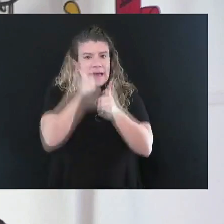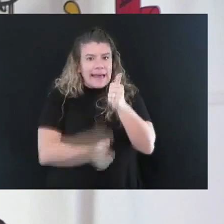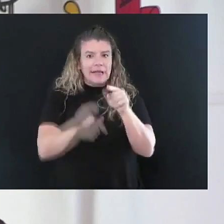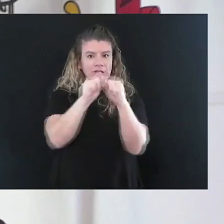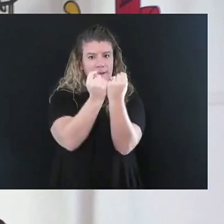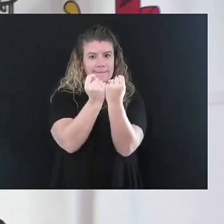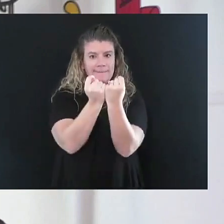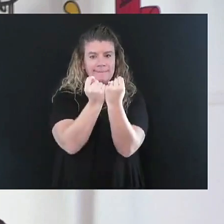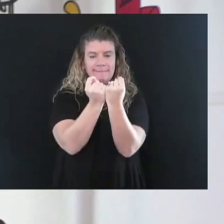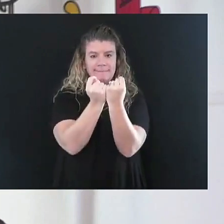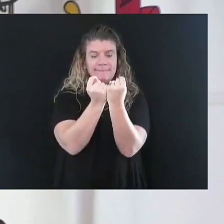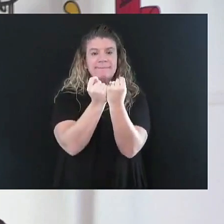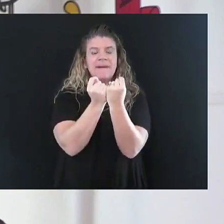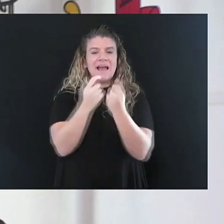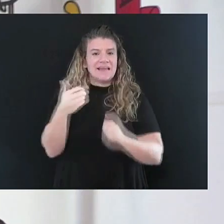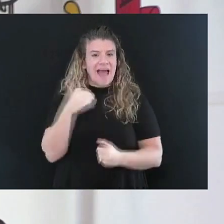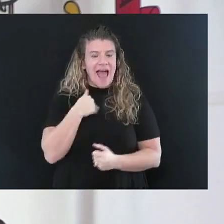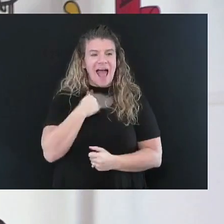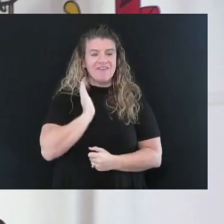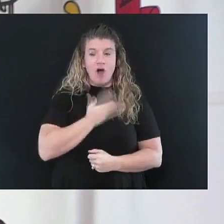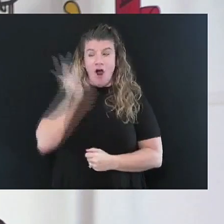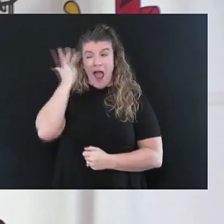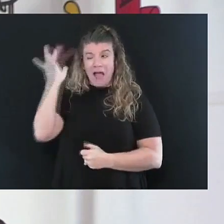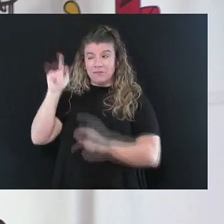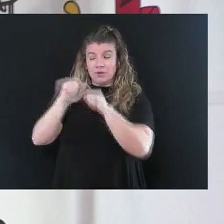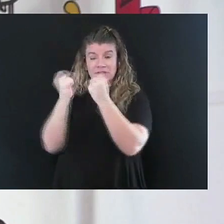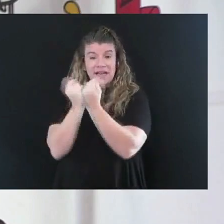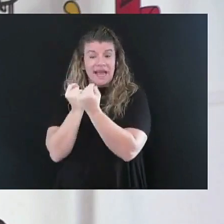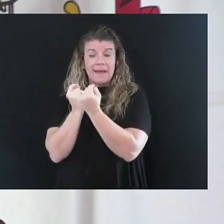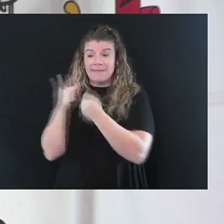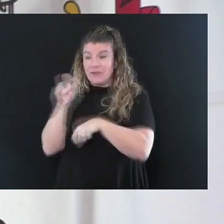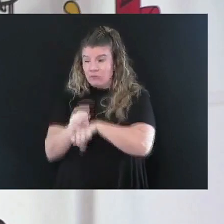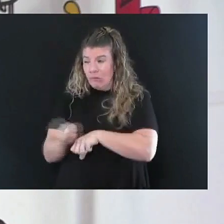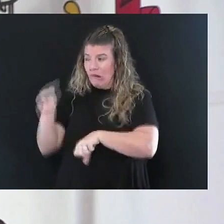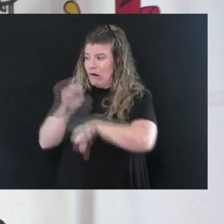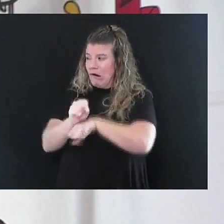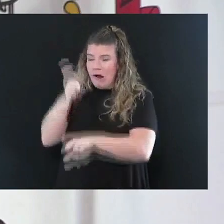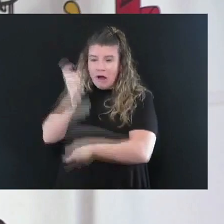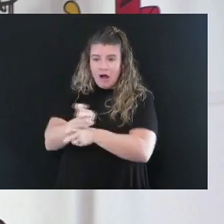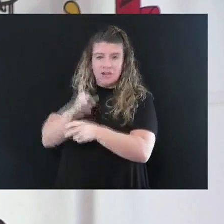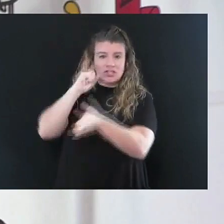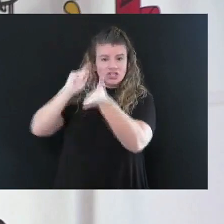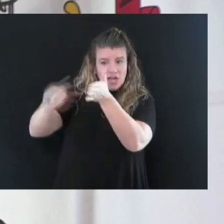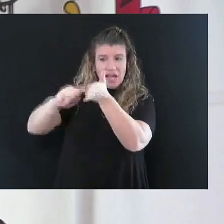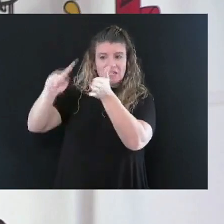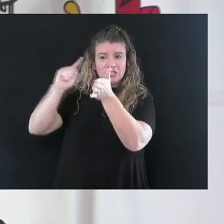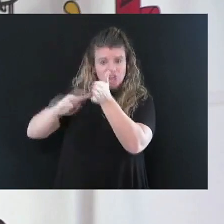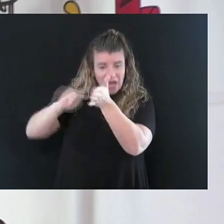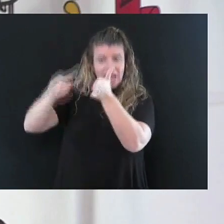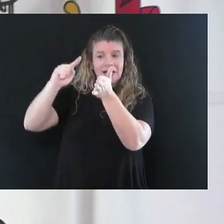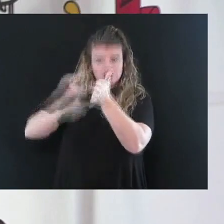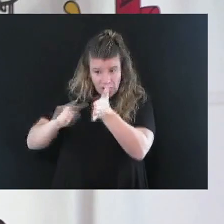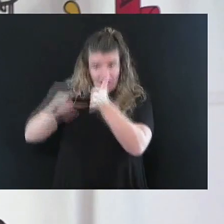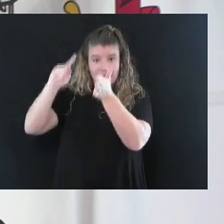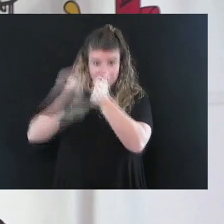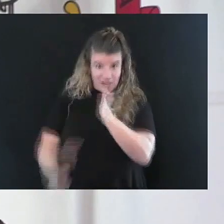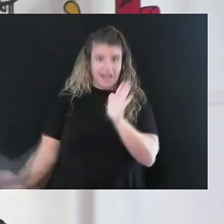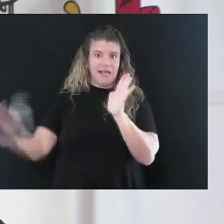absolutely had our experts just bear down, check, and check.